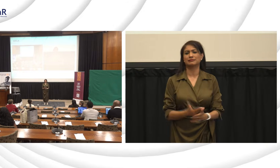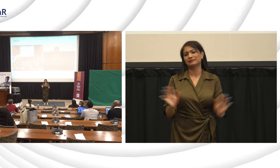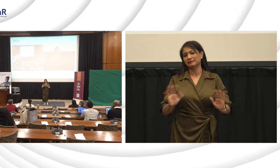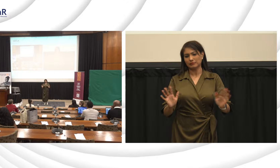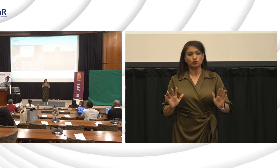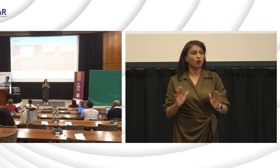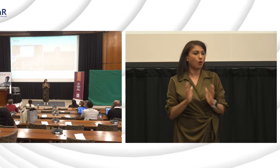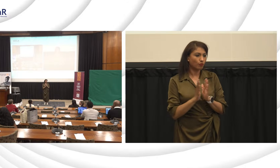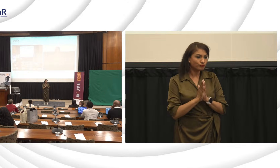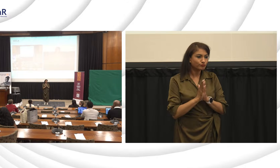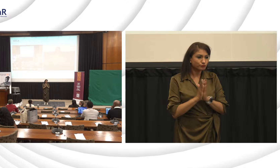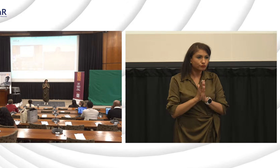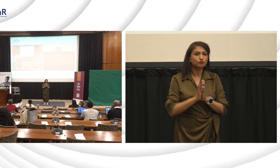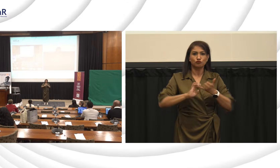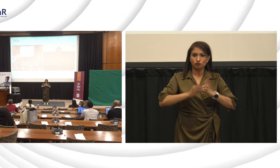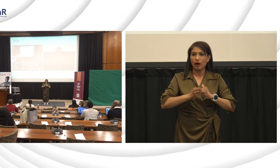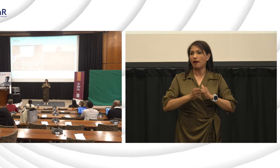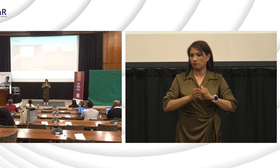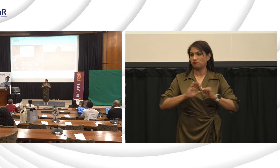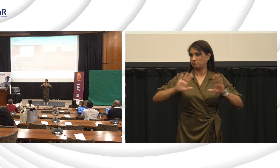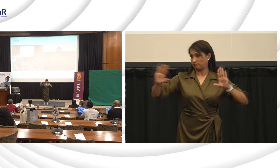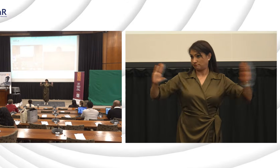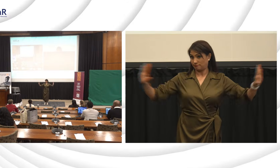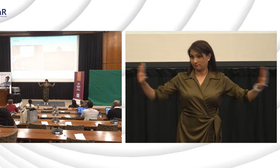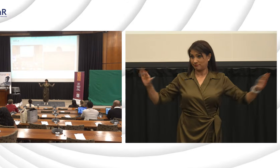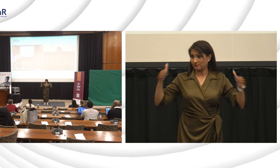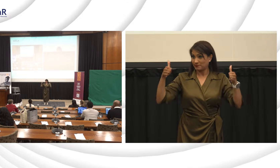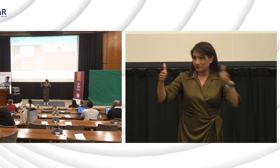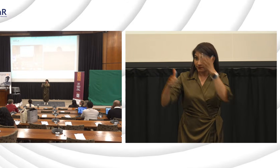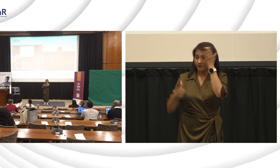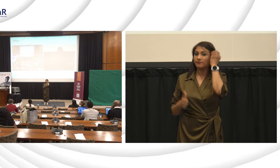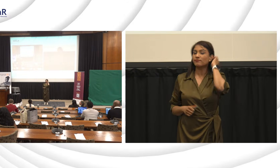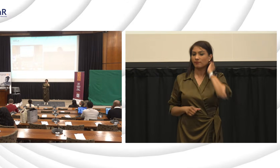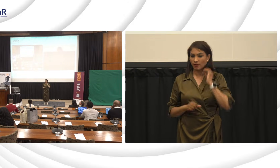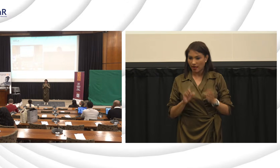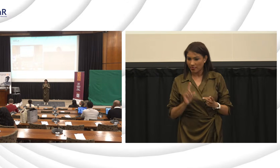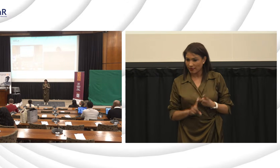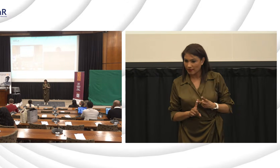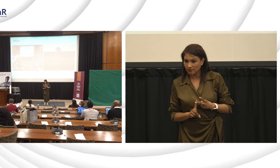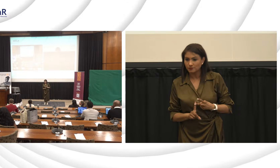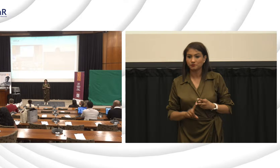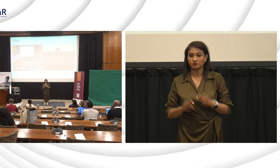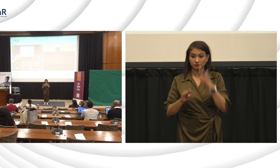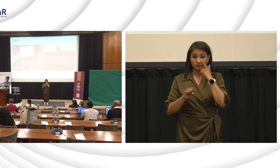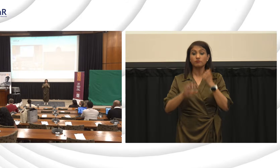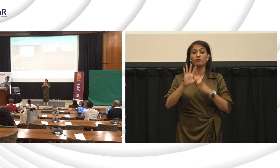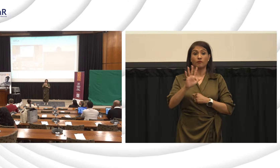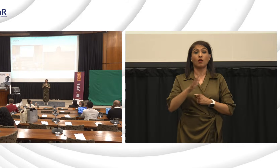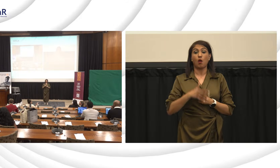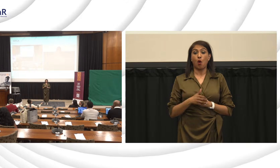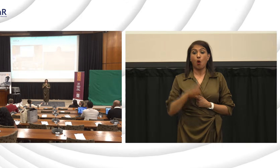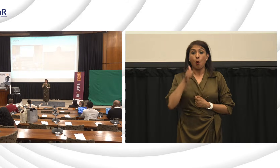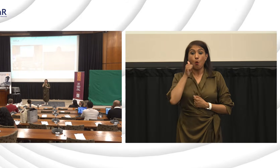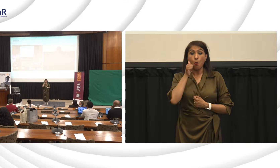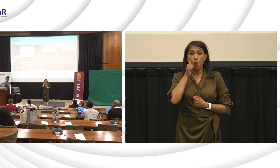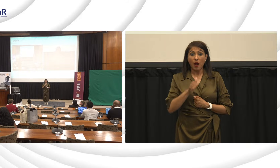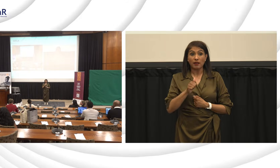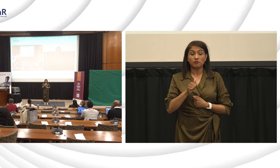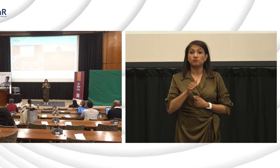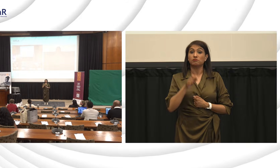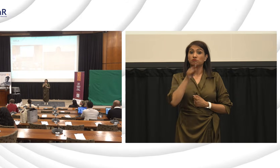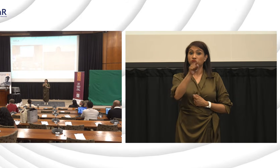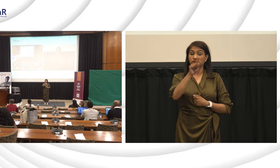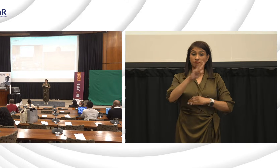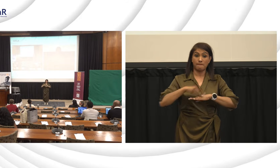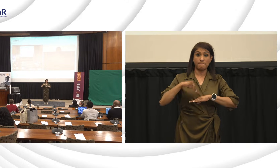is access on Zoom as well. So if, for example, if you feel like you've missed anything, you can have a look on the Zoom platform. We do have several